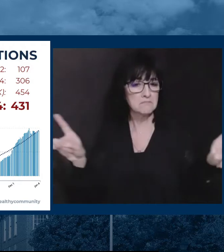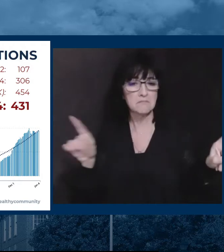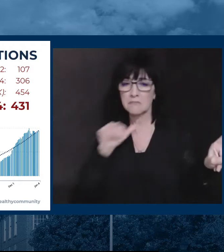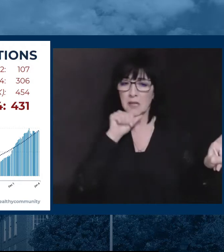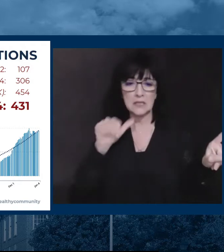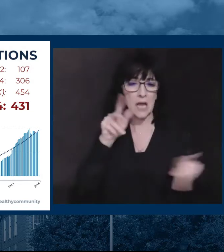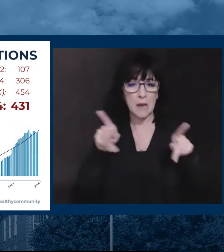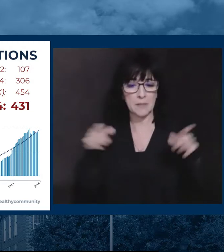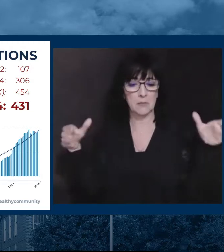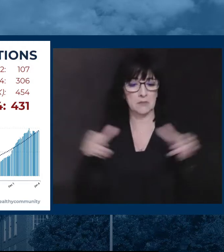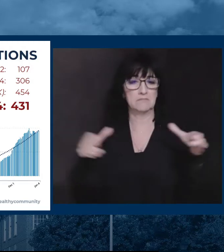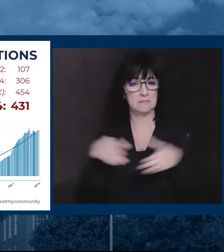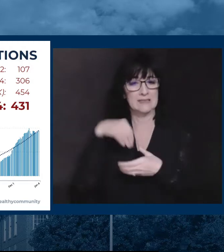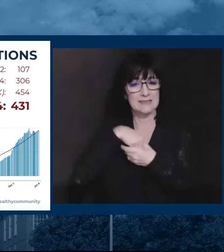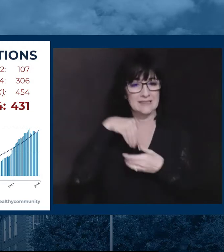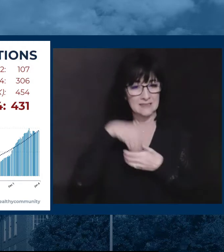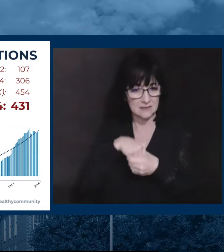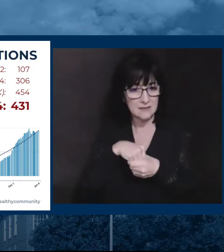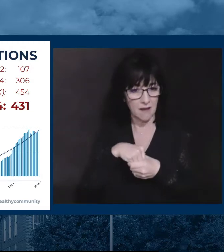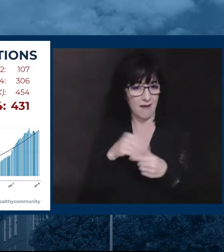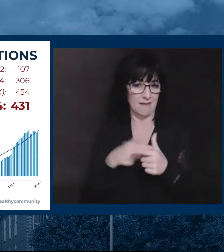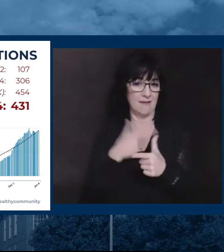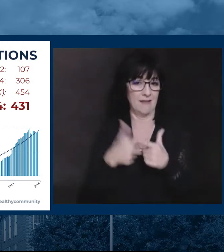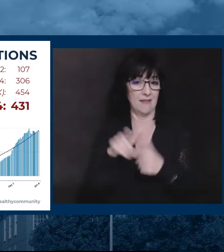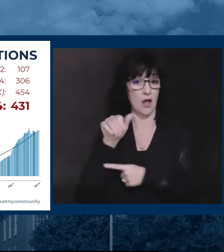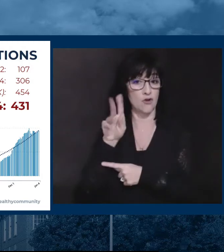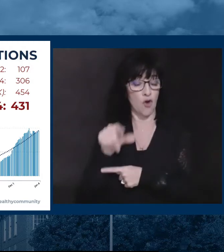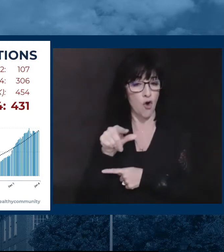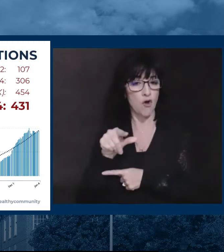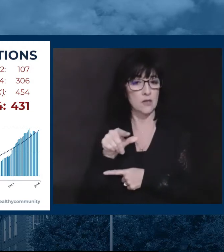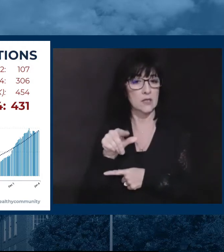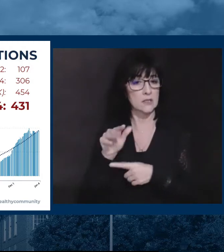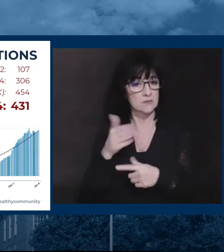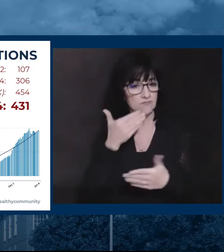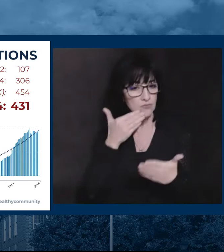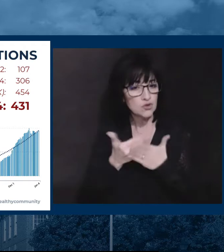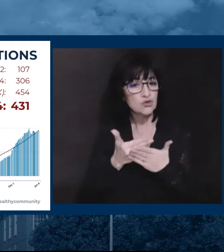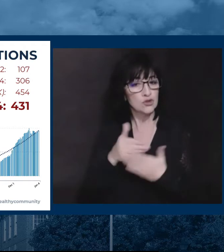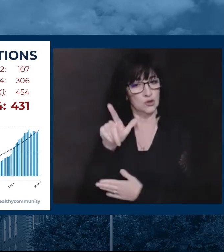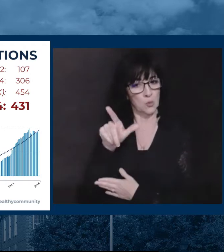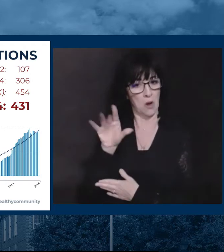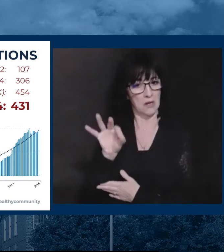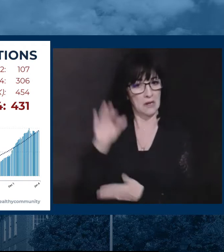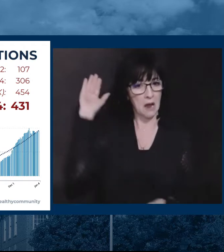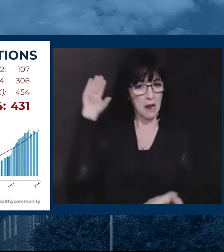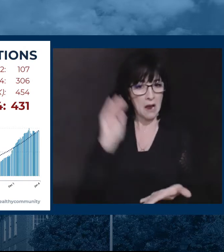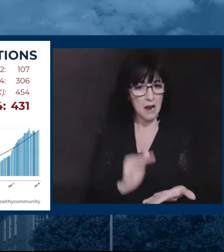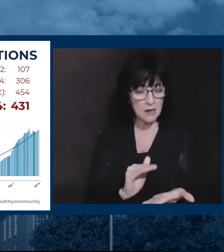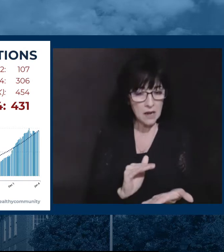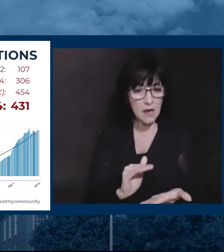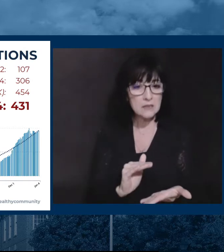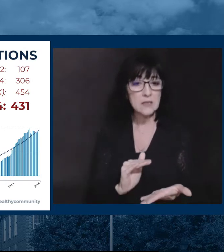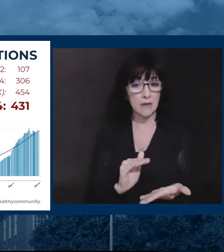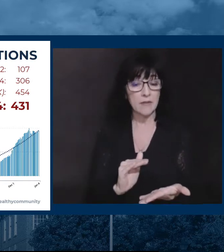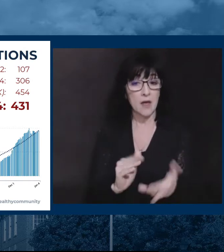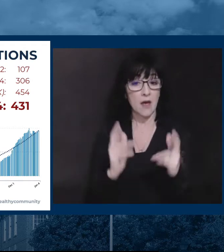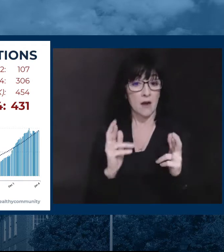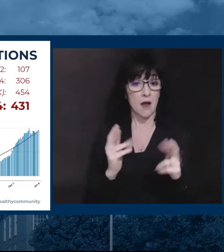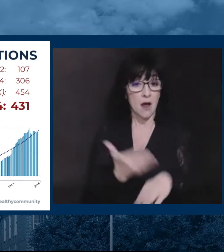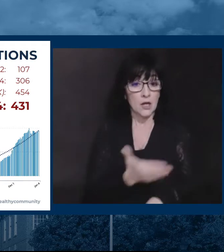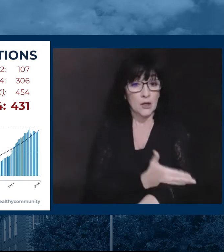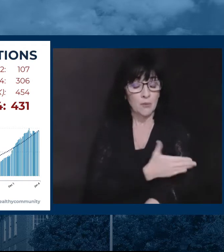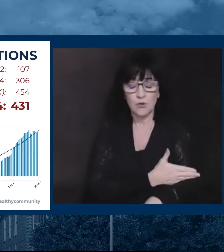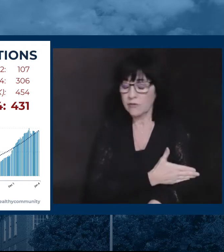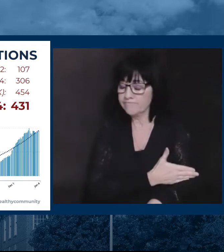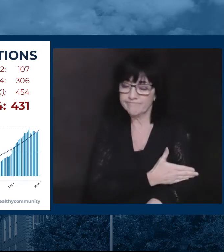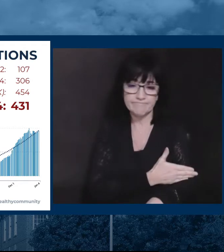shutdowns to achieve that. And then as we moved into the fall, particularly after Halloween and Thanksgiving, we